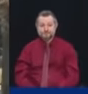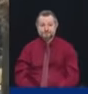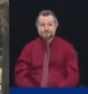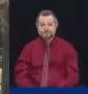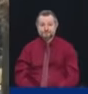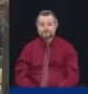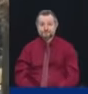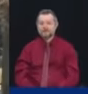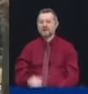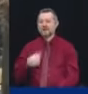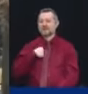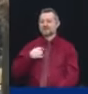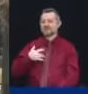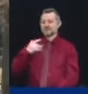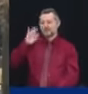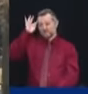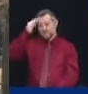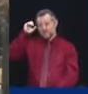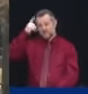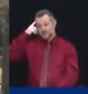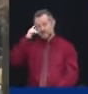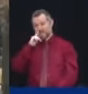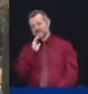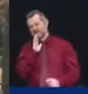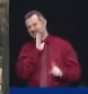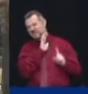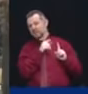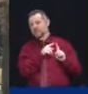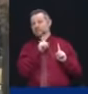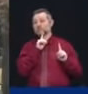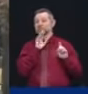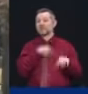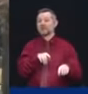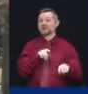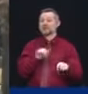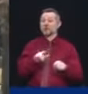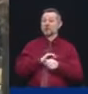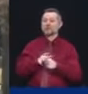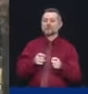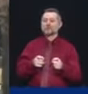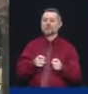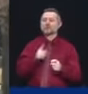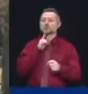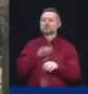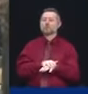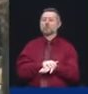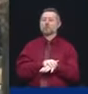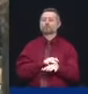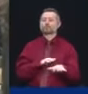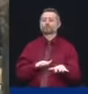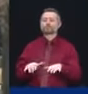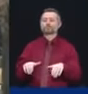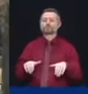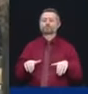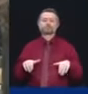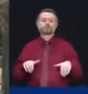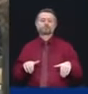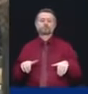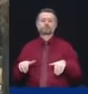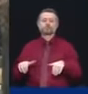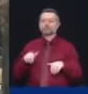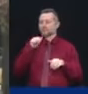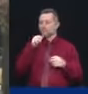the federal government was slow on COVID. I believe President Trump did not quickly